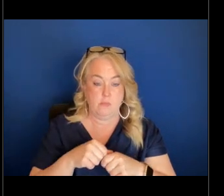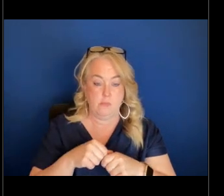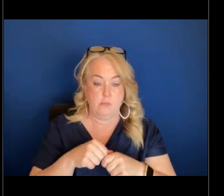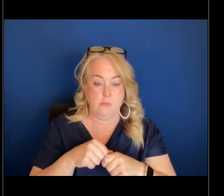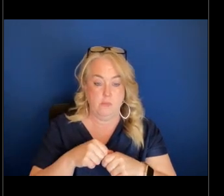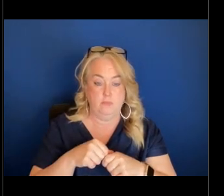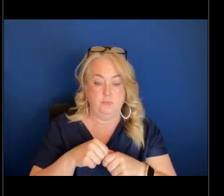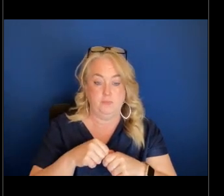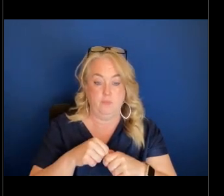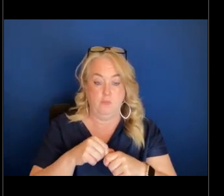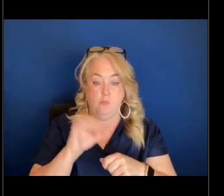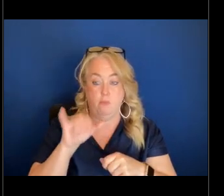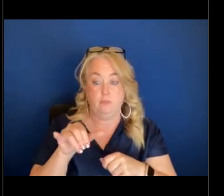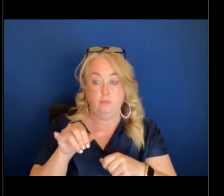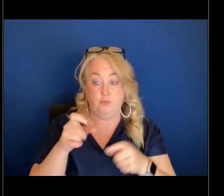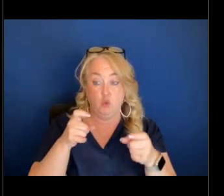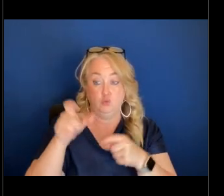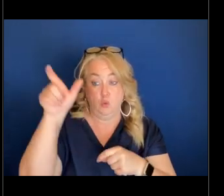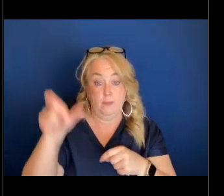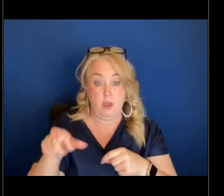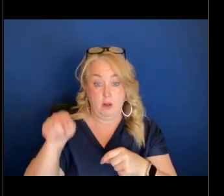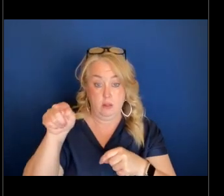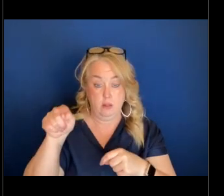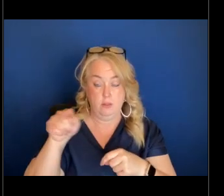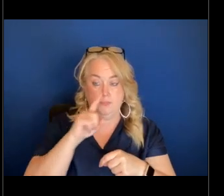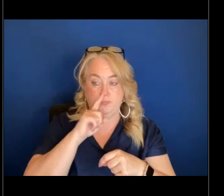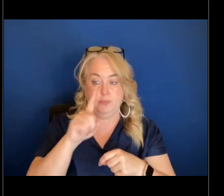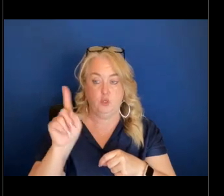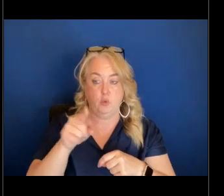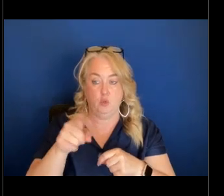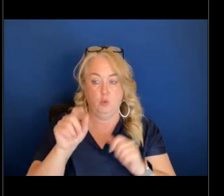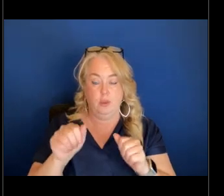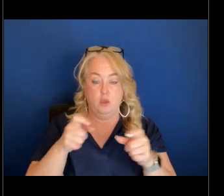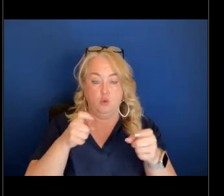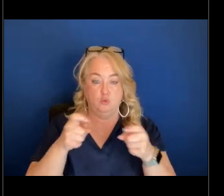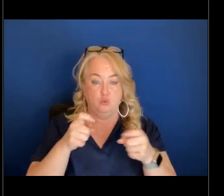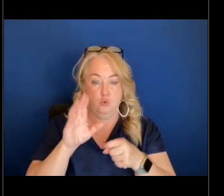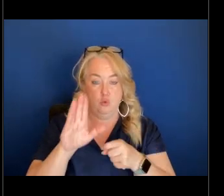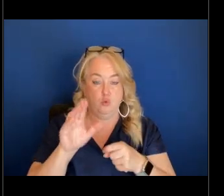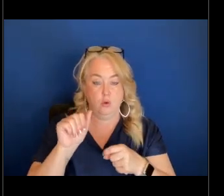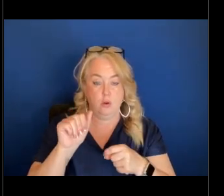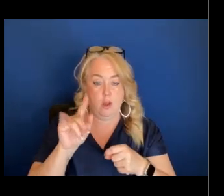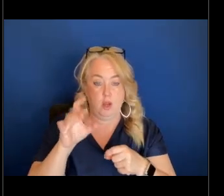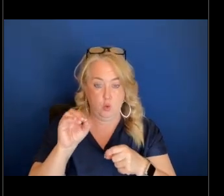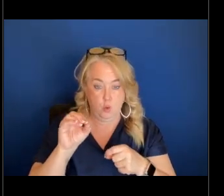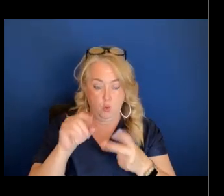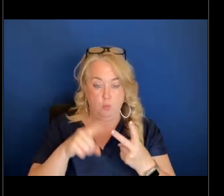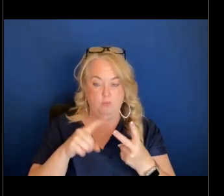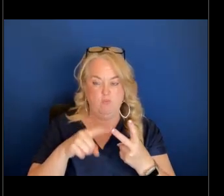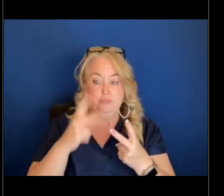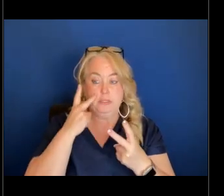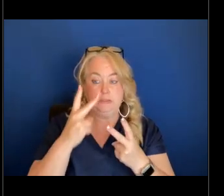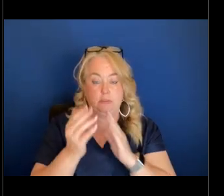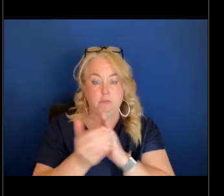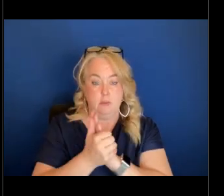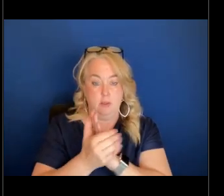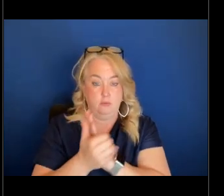The GoToWebinar control panel is where you will control your audio, review any attached